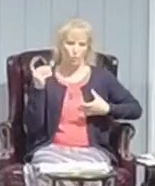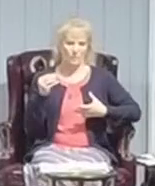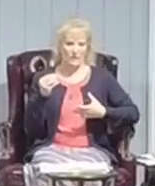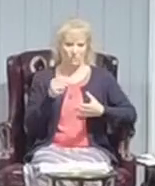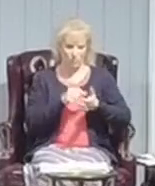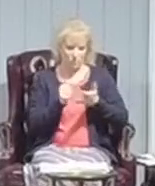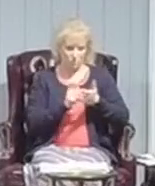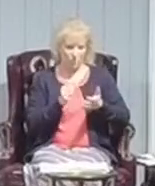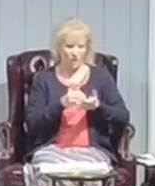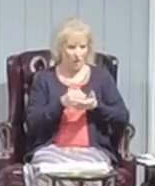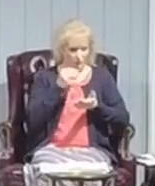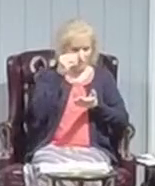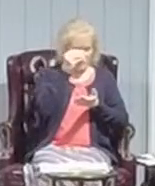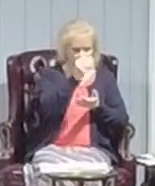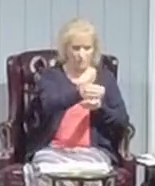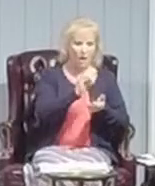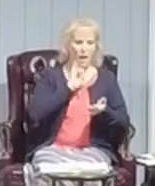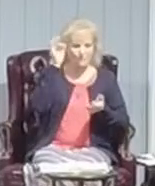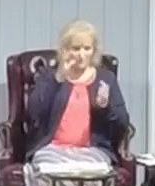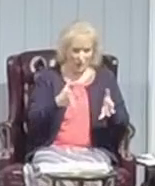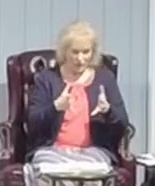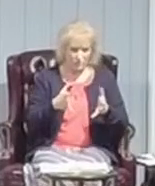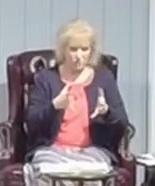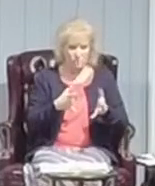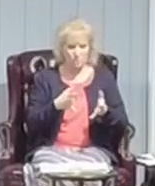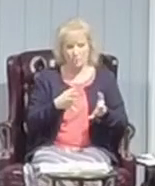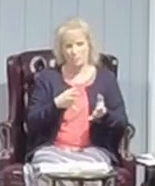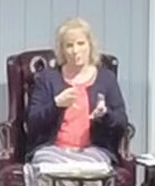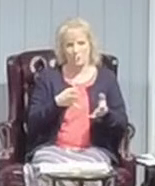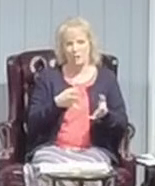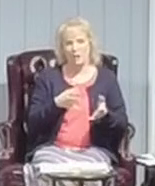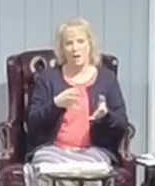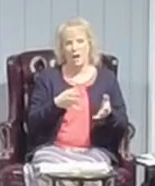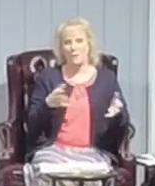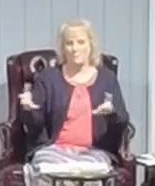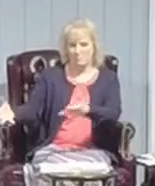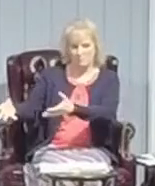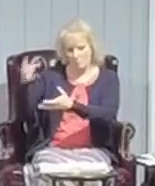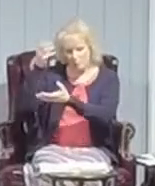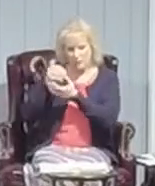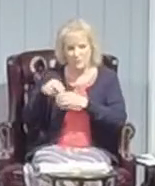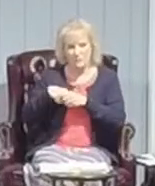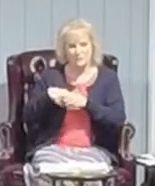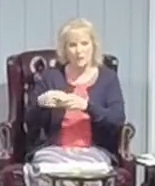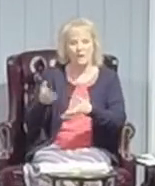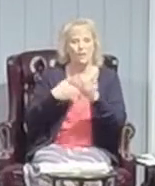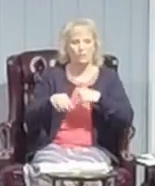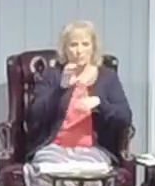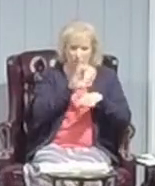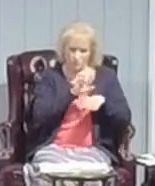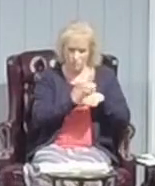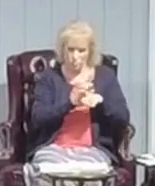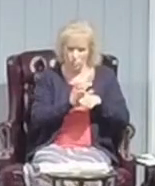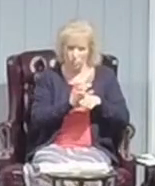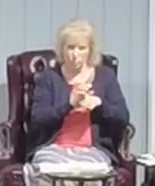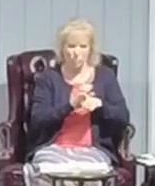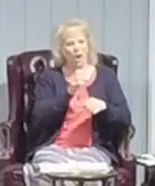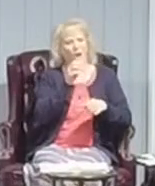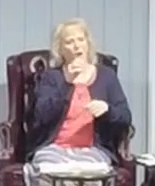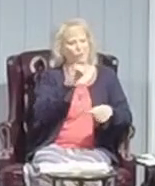Church. I'm picking this guy up, taking him to church tonight. You didn't come to church, you know, and stuff. But for a little bit, it's like,